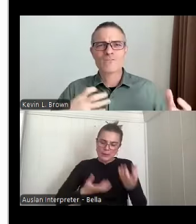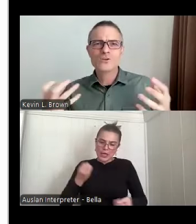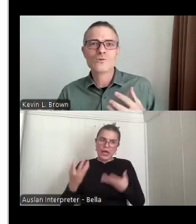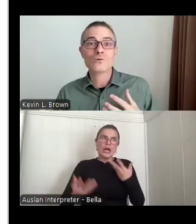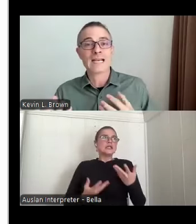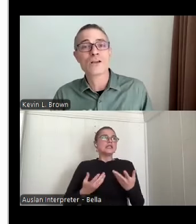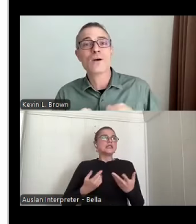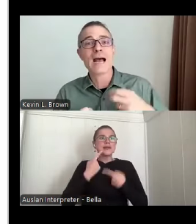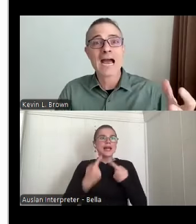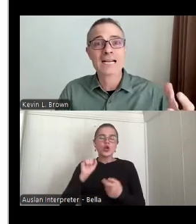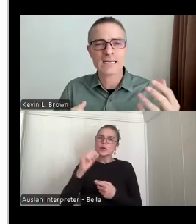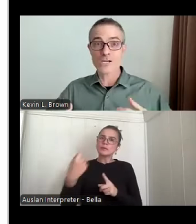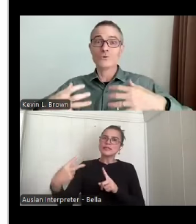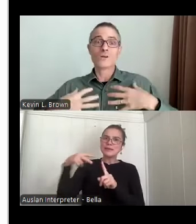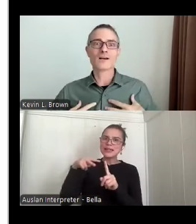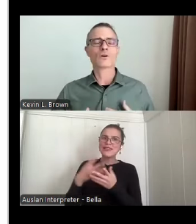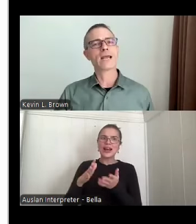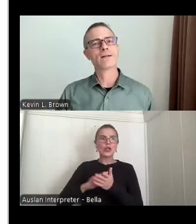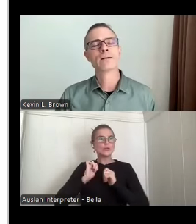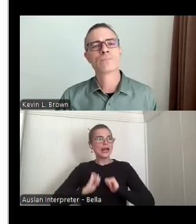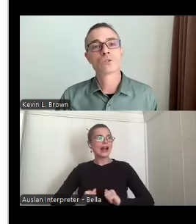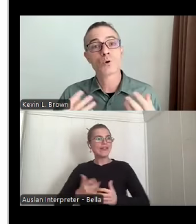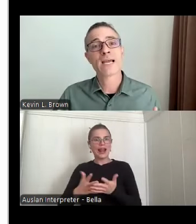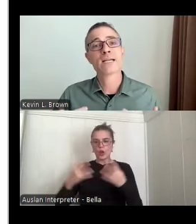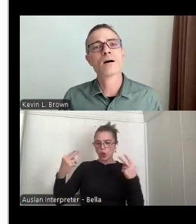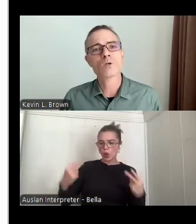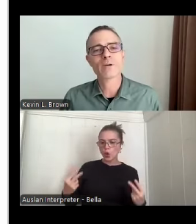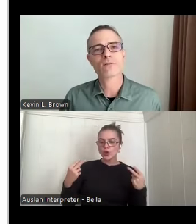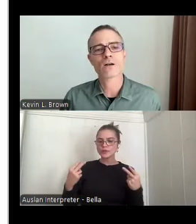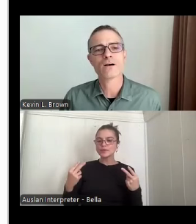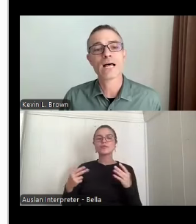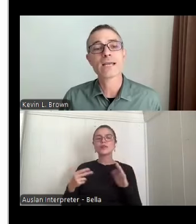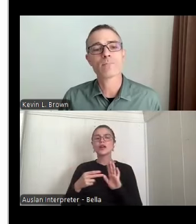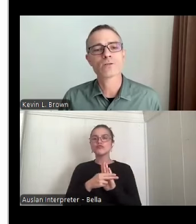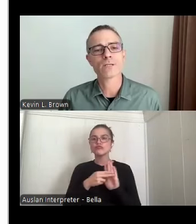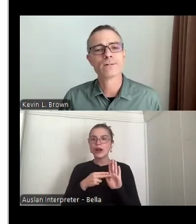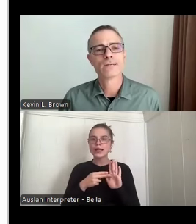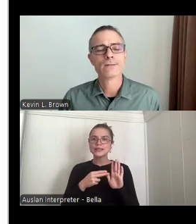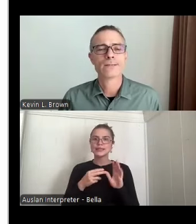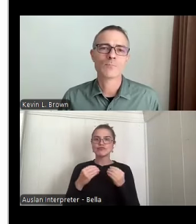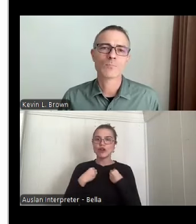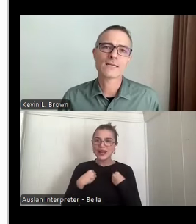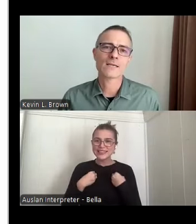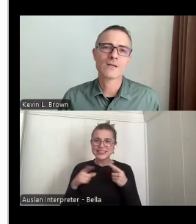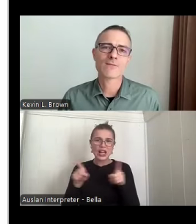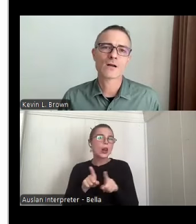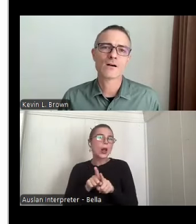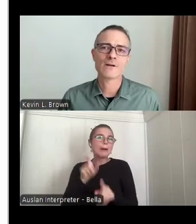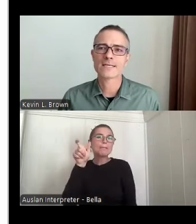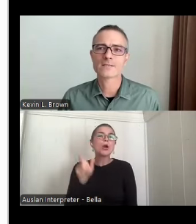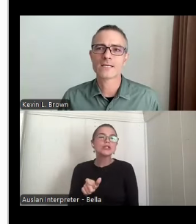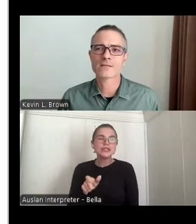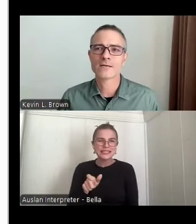and your views and how you act and how you look, right? So brand can almost be thought of like a person. Brand can be thought